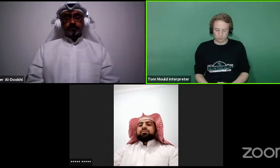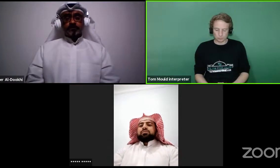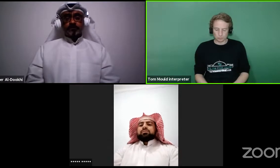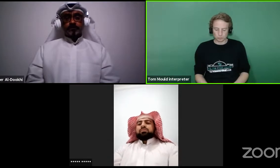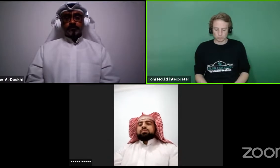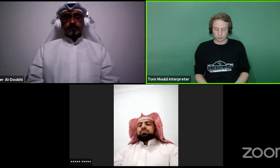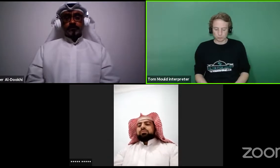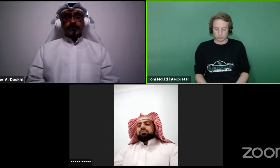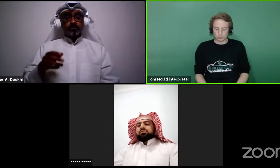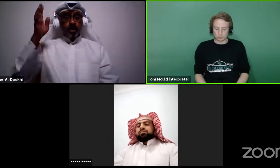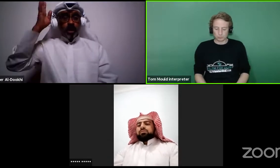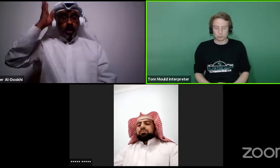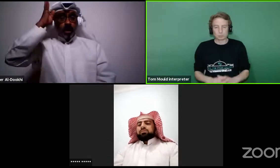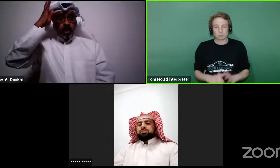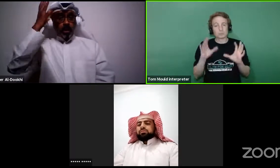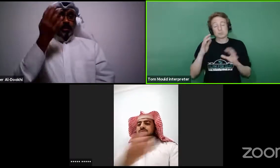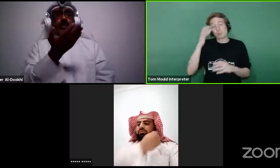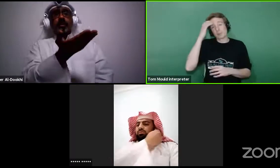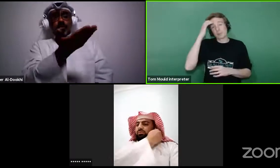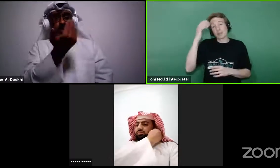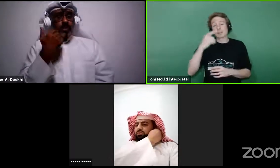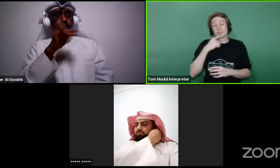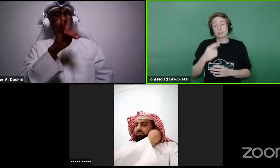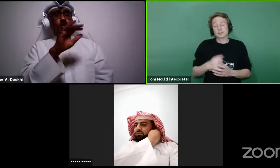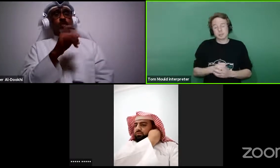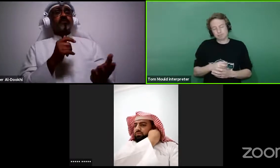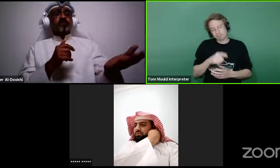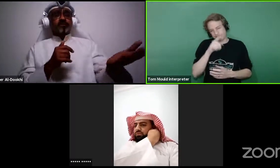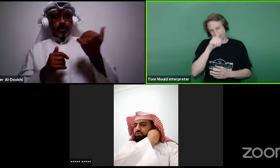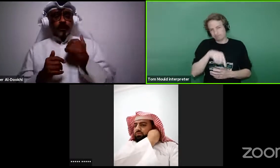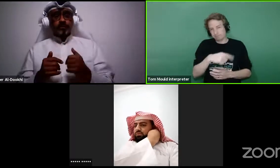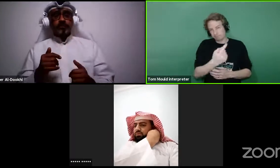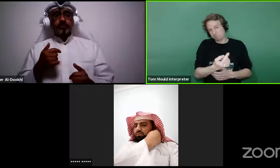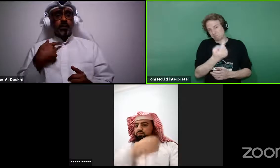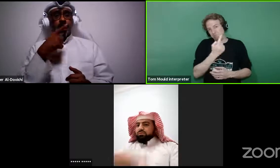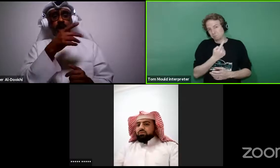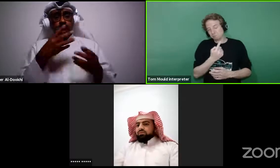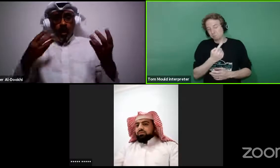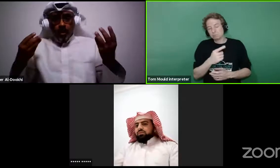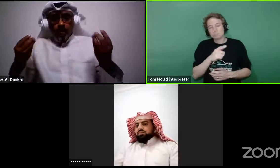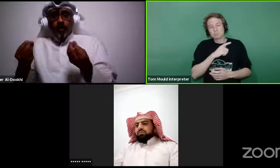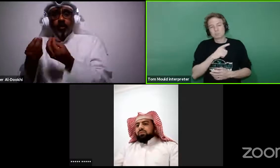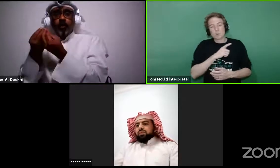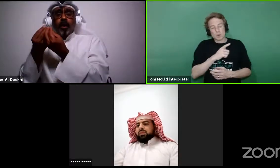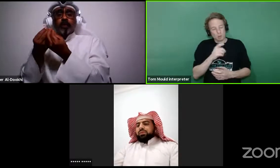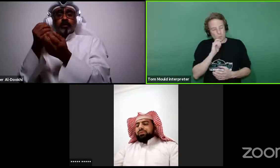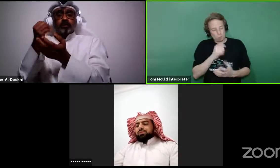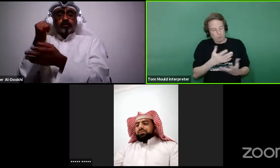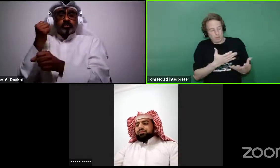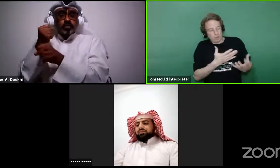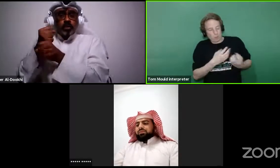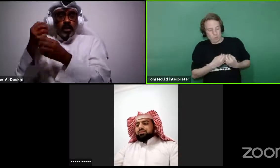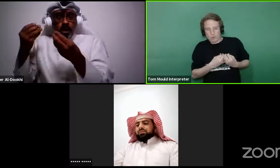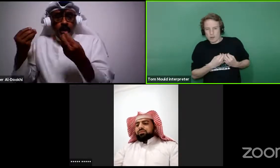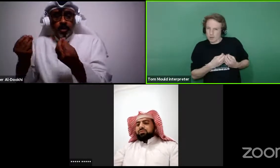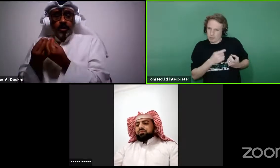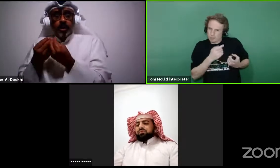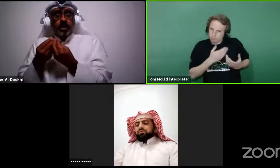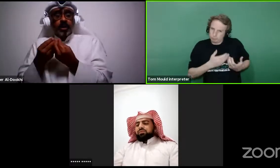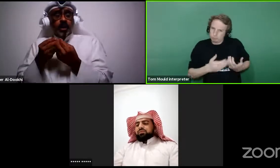And the king said, "Bring him to me, that I may attach him to my person." Then when he spoke to him, he